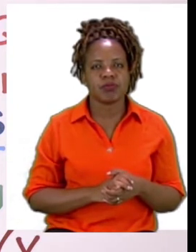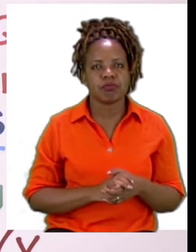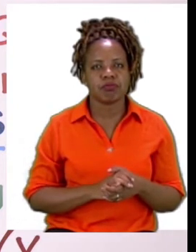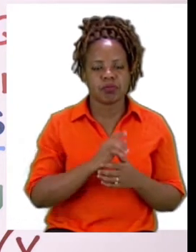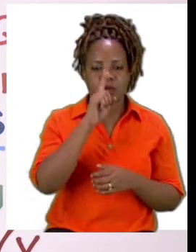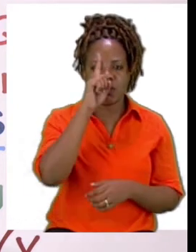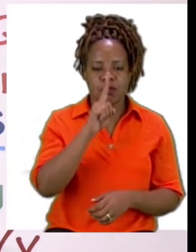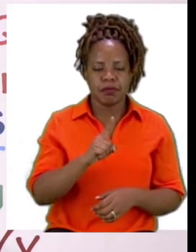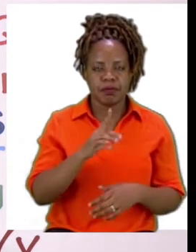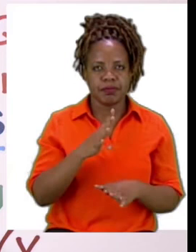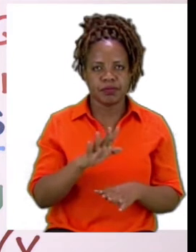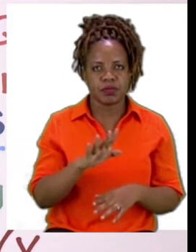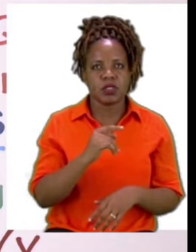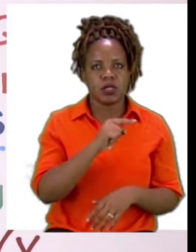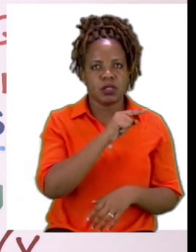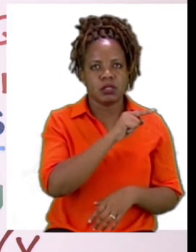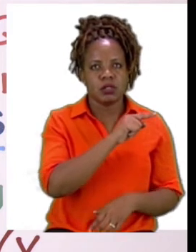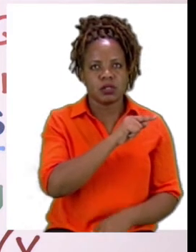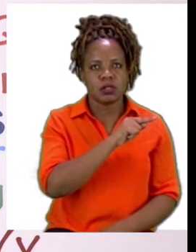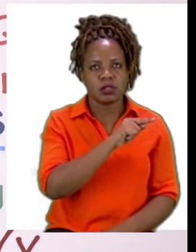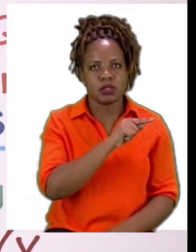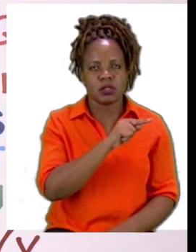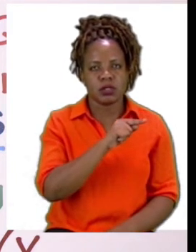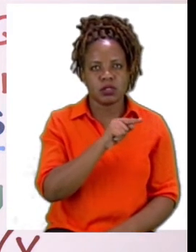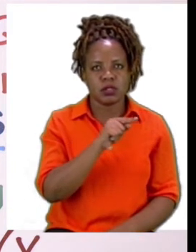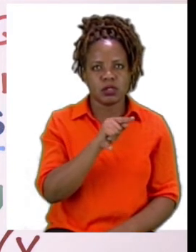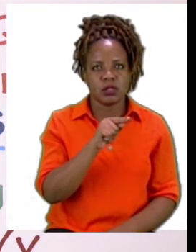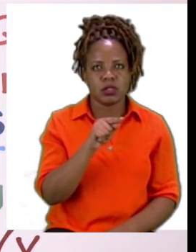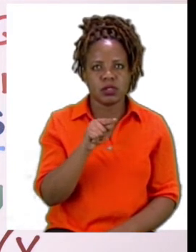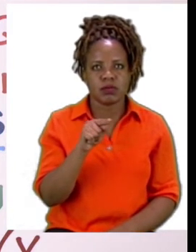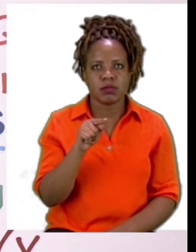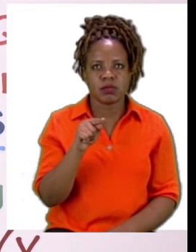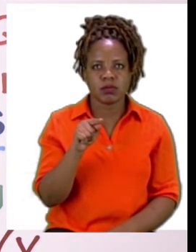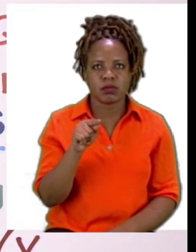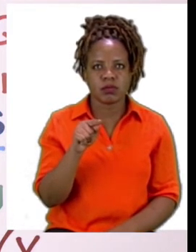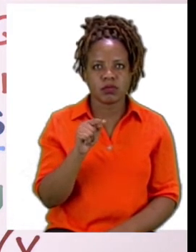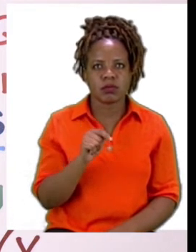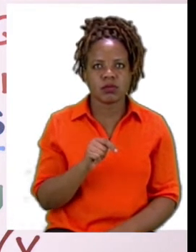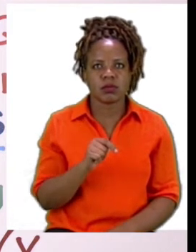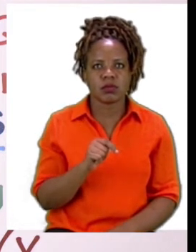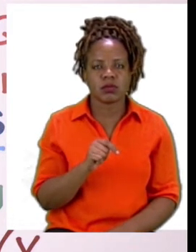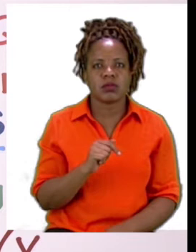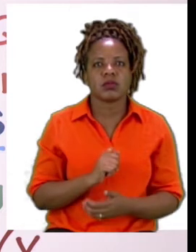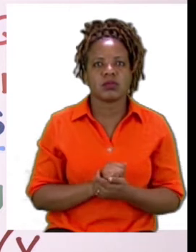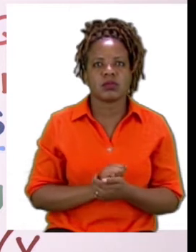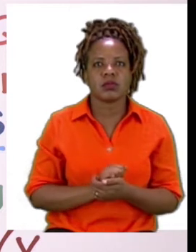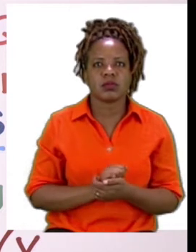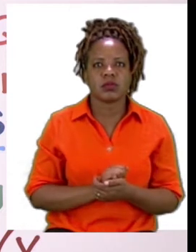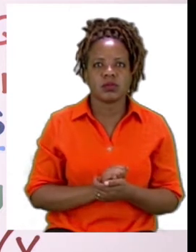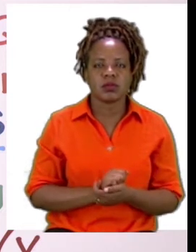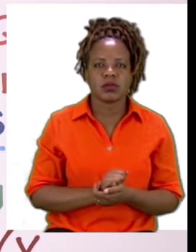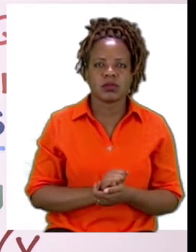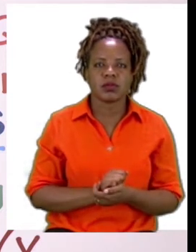cut my circle this way. And if I take my ruler and cut my circle,